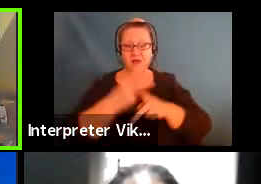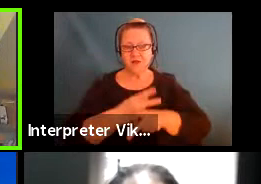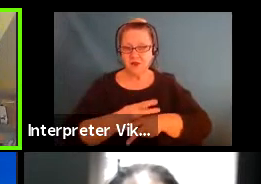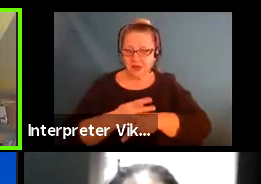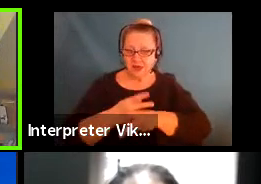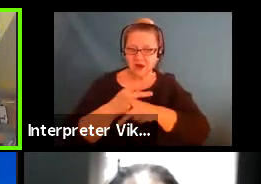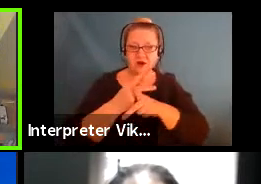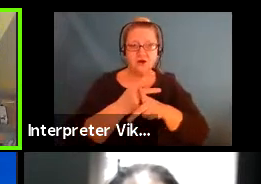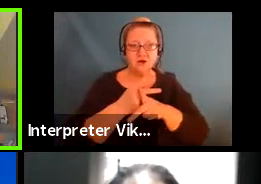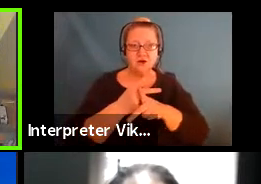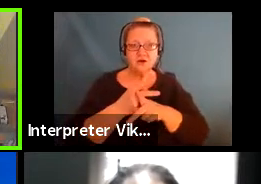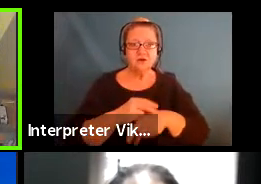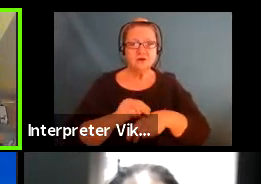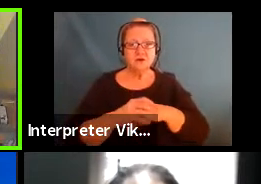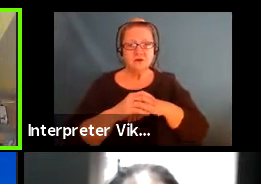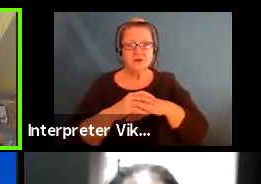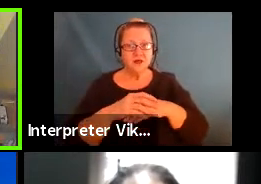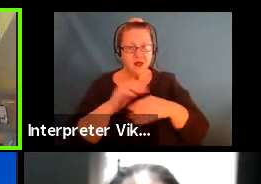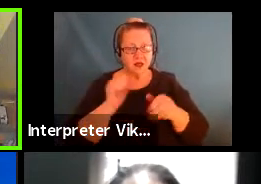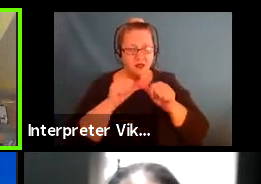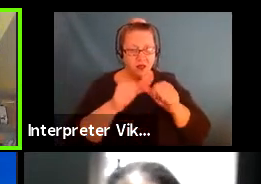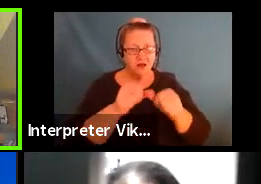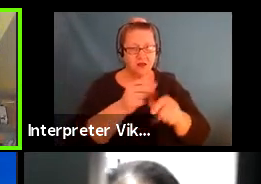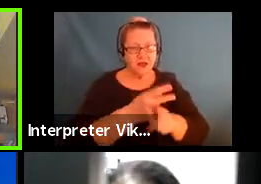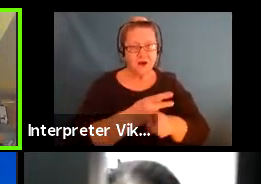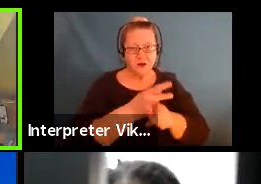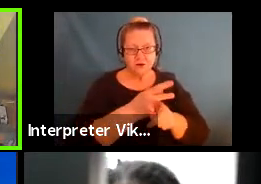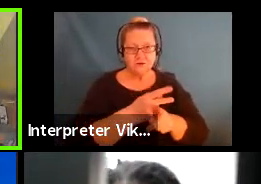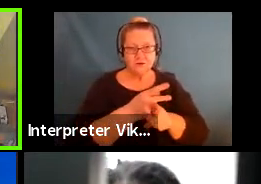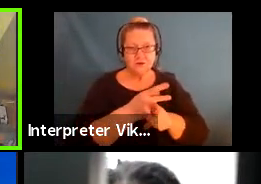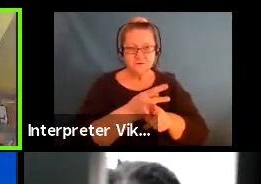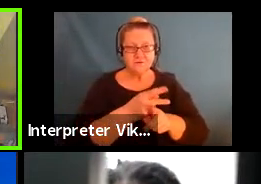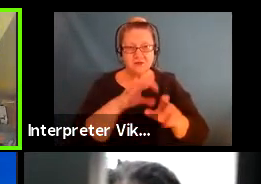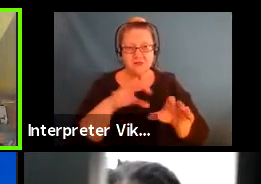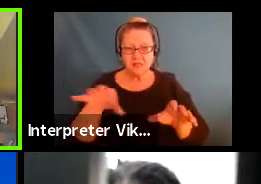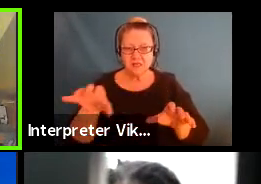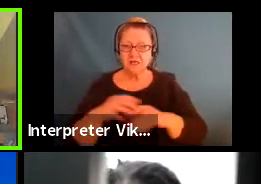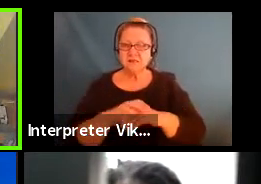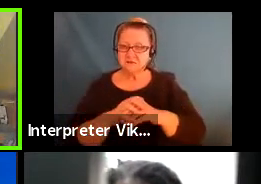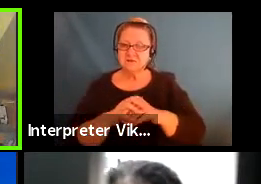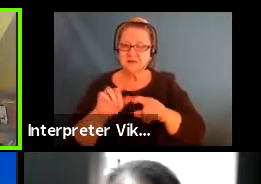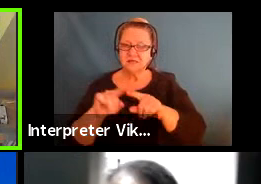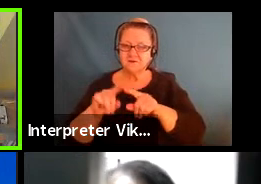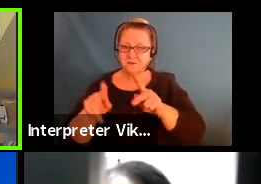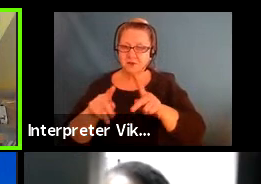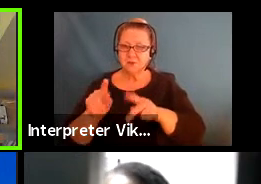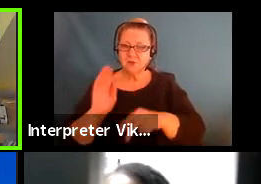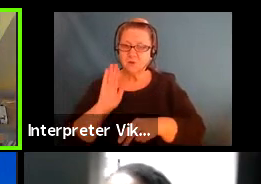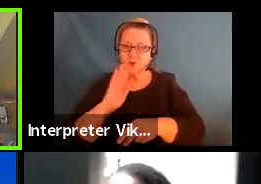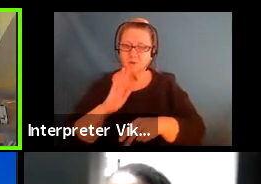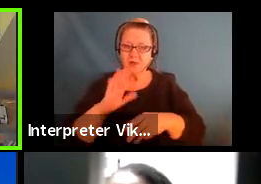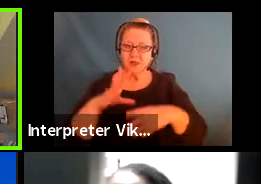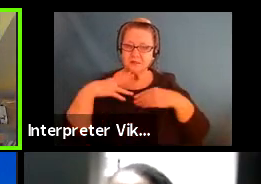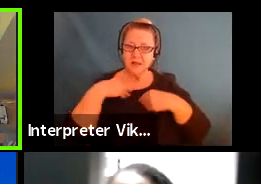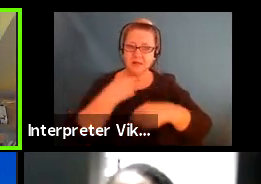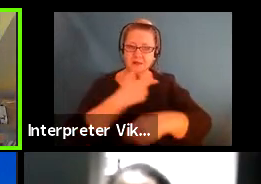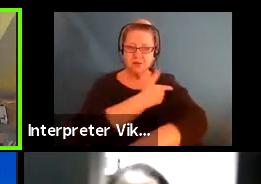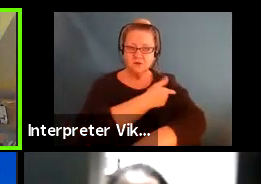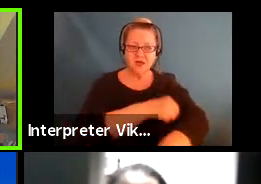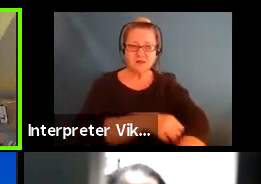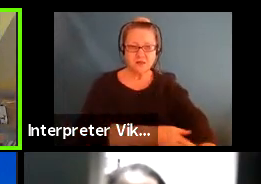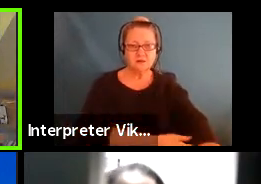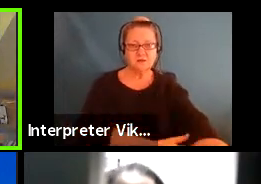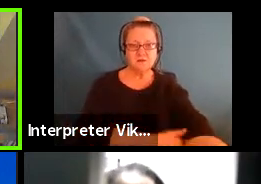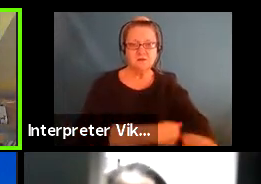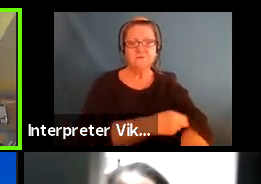long-term care facilities, and now we have these essential workers. So I want to start by calling